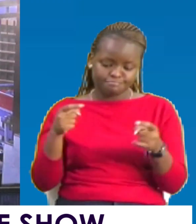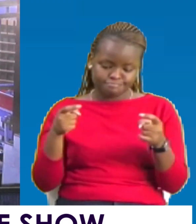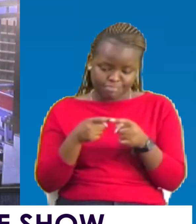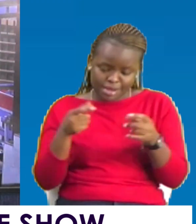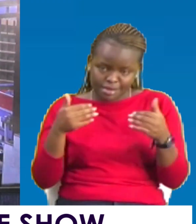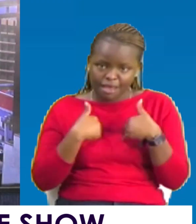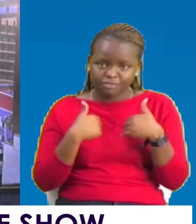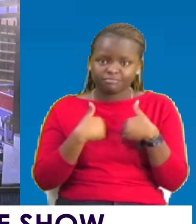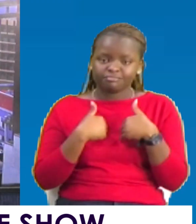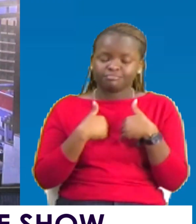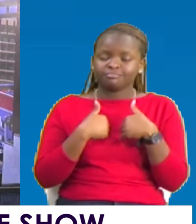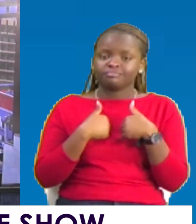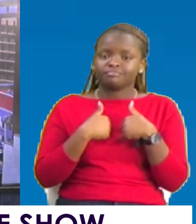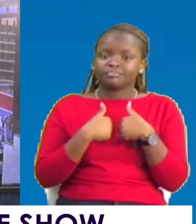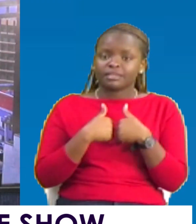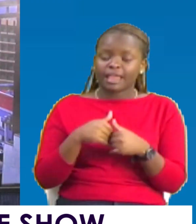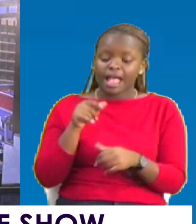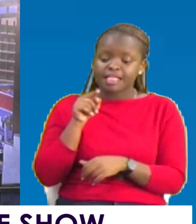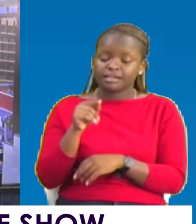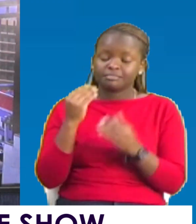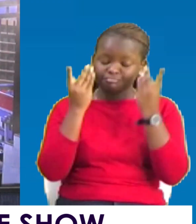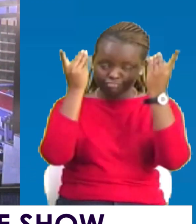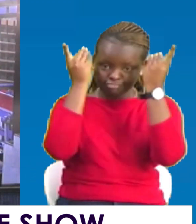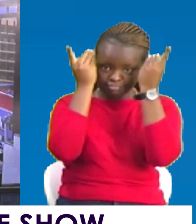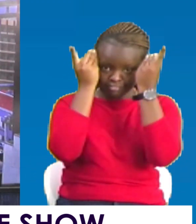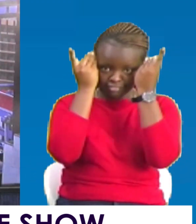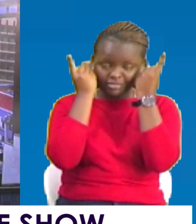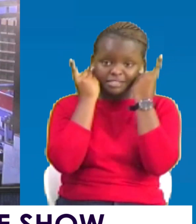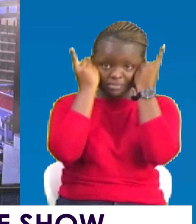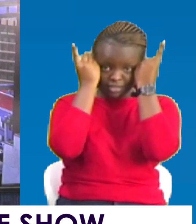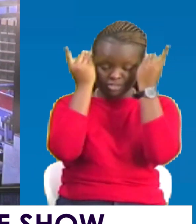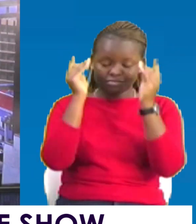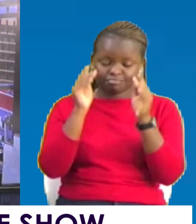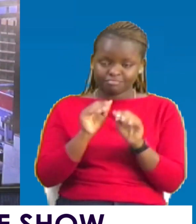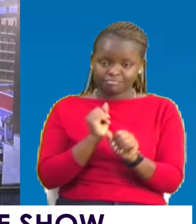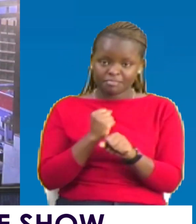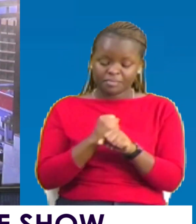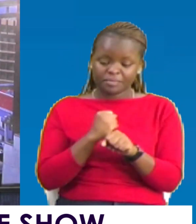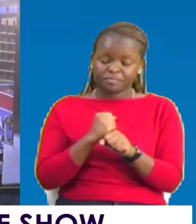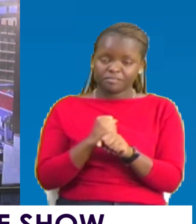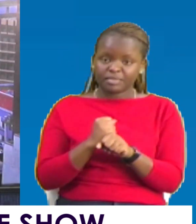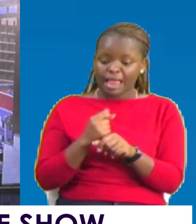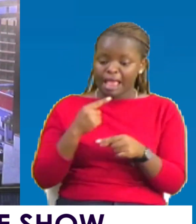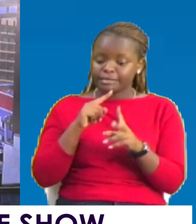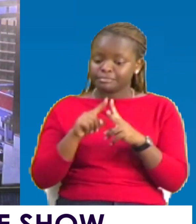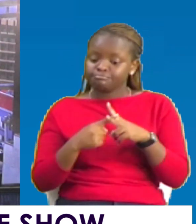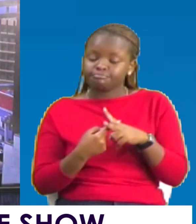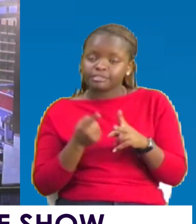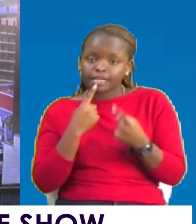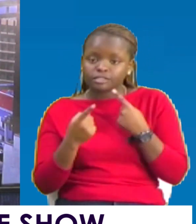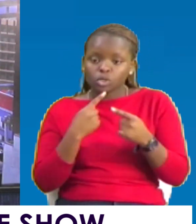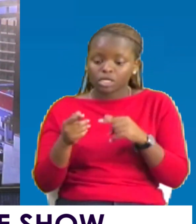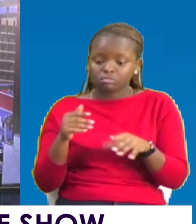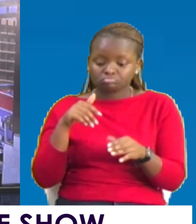of hormone is what triggers depression. So when you start talking, it comes inside of you and it reduces